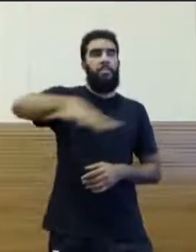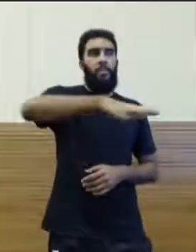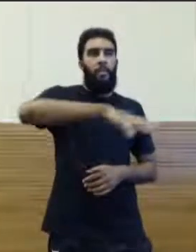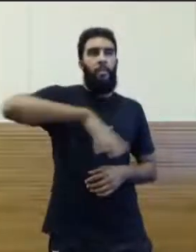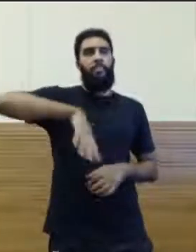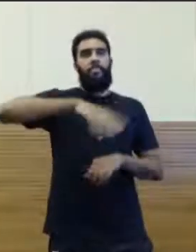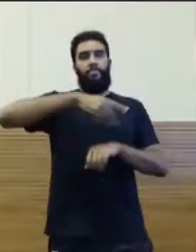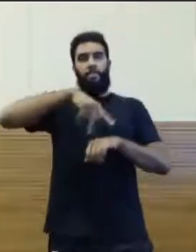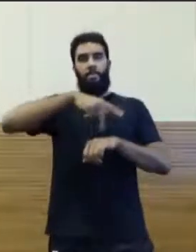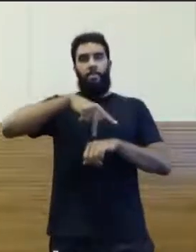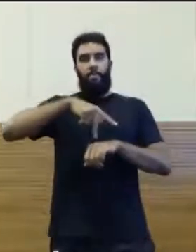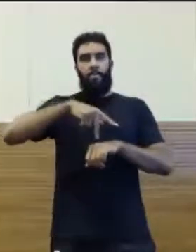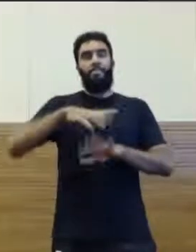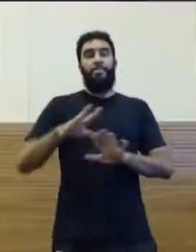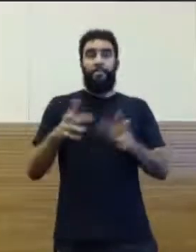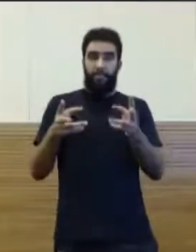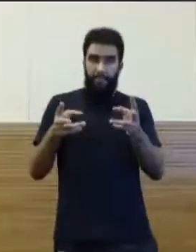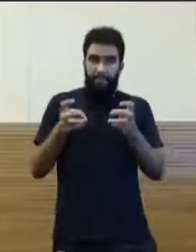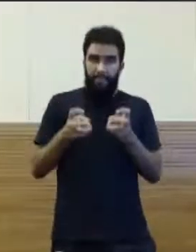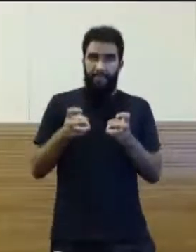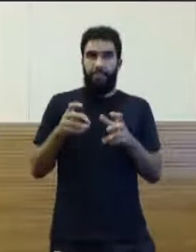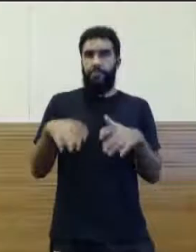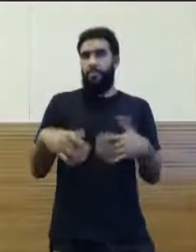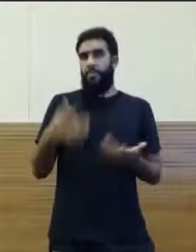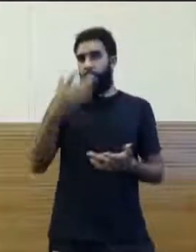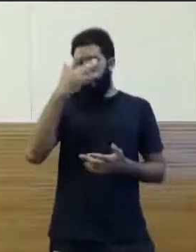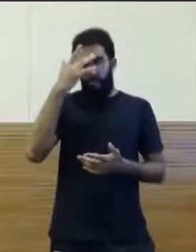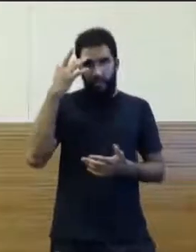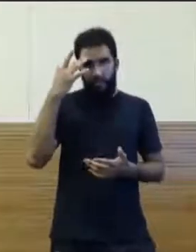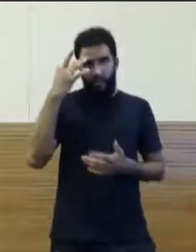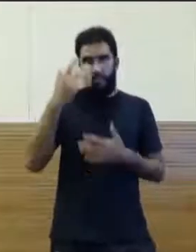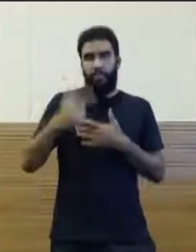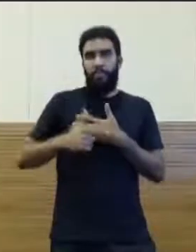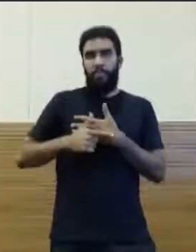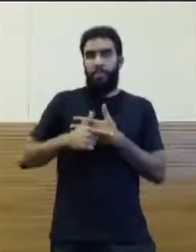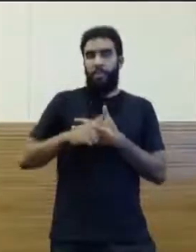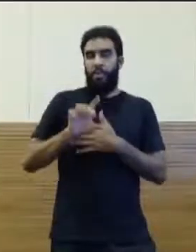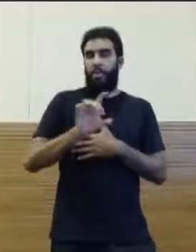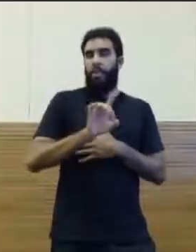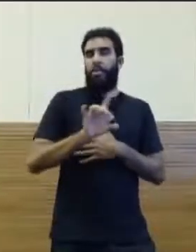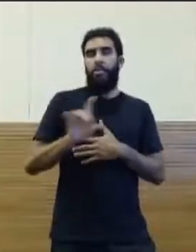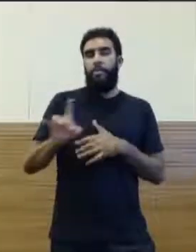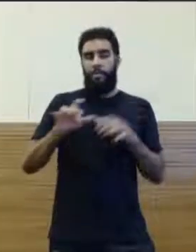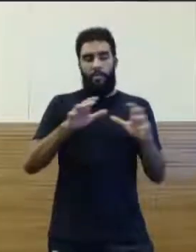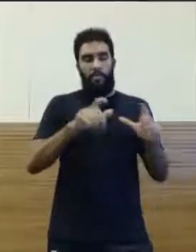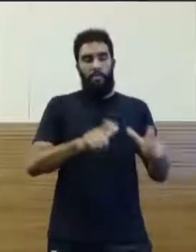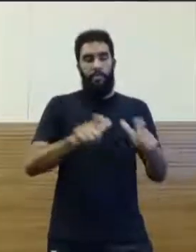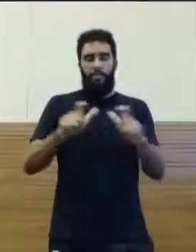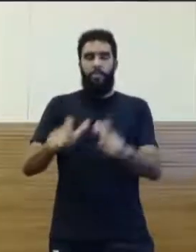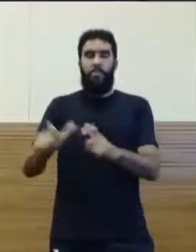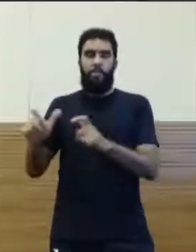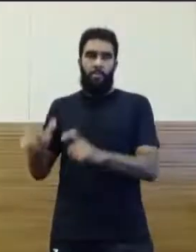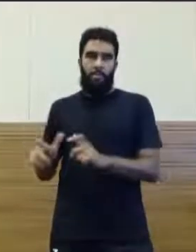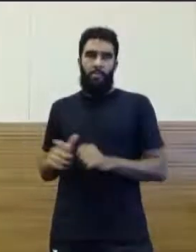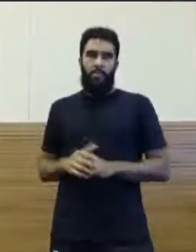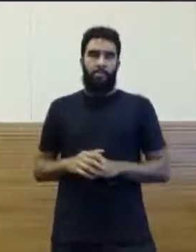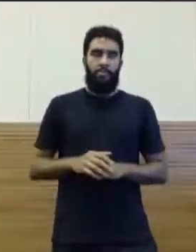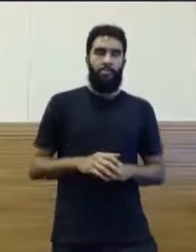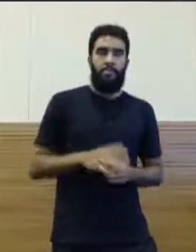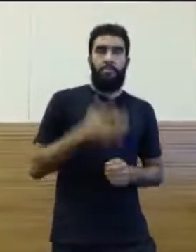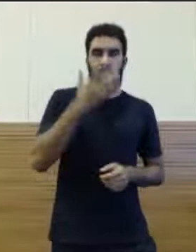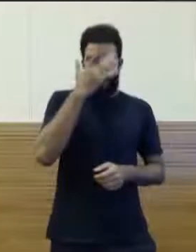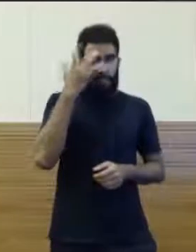all the country, and we identified all of the actors, the role of each